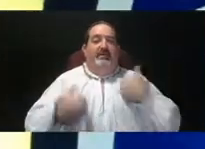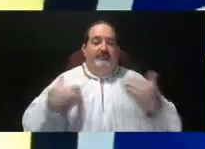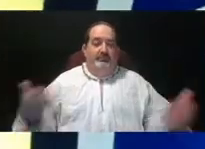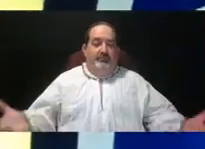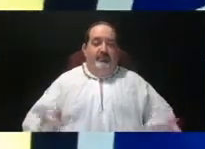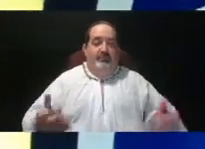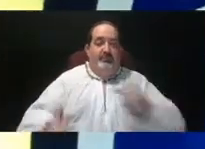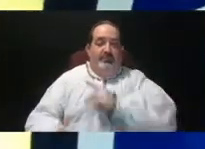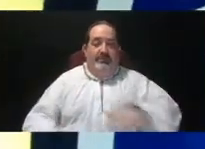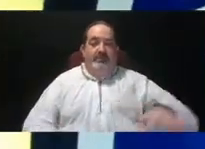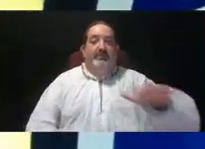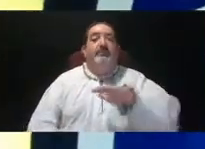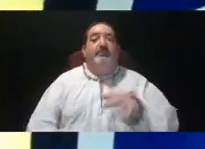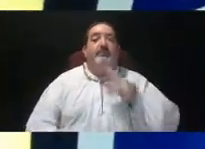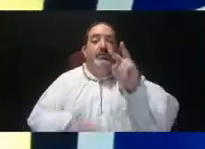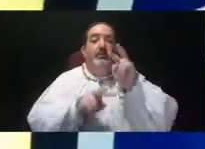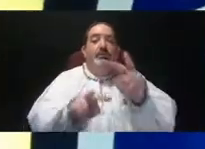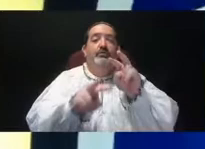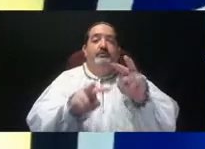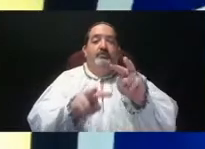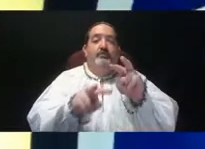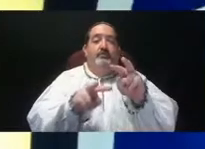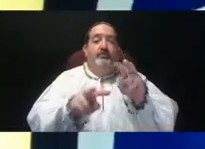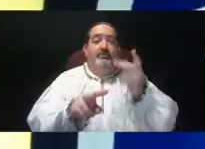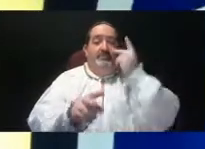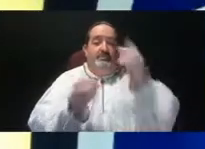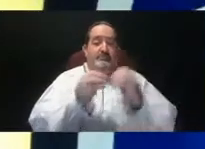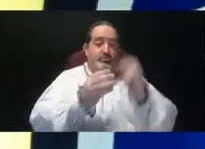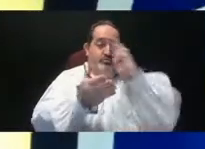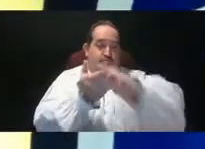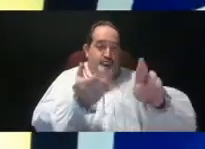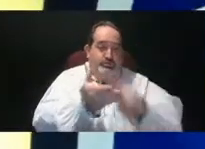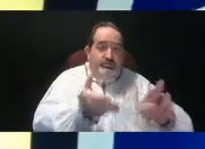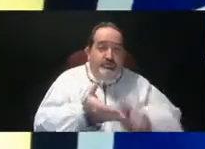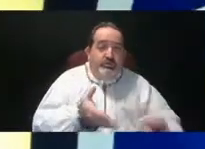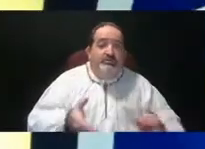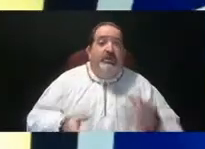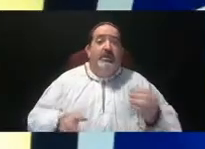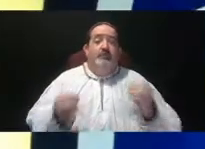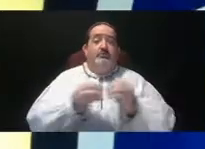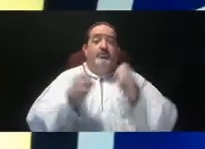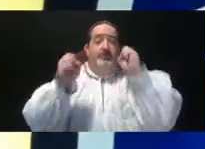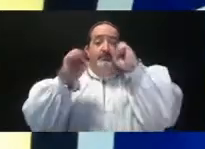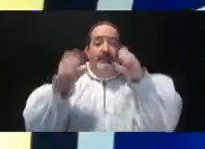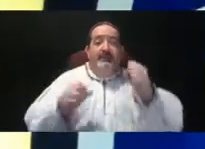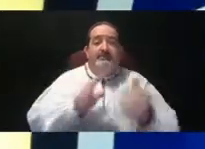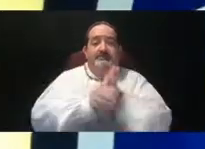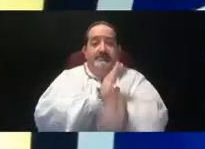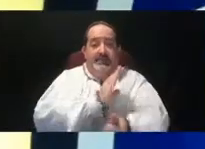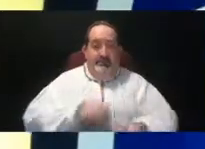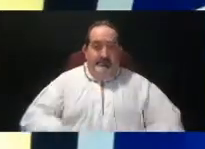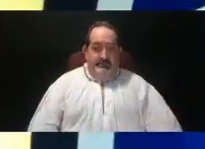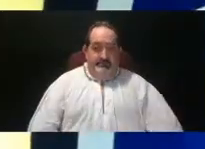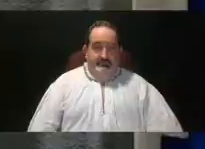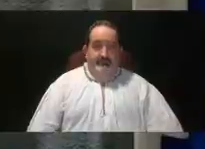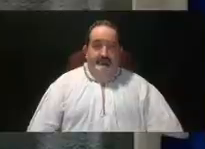and we look forward to seeing more of your research and more of your amazing talents.